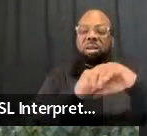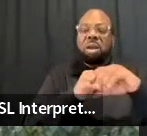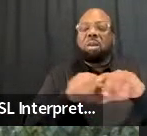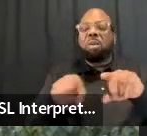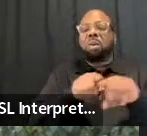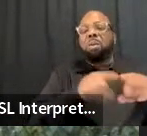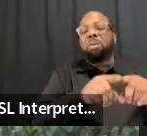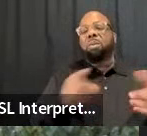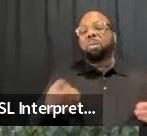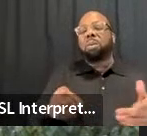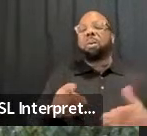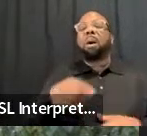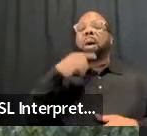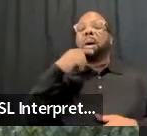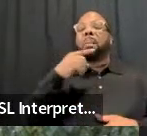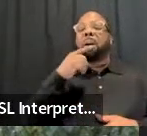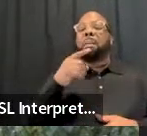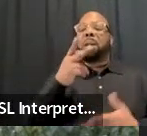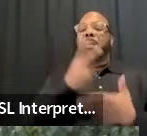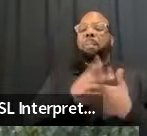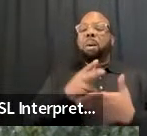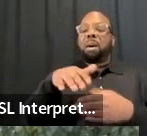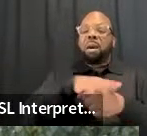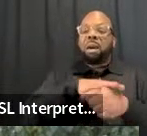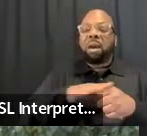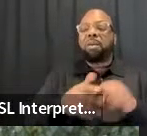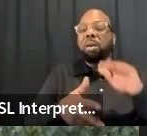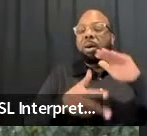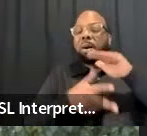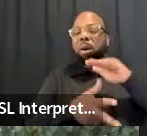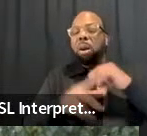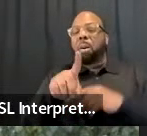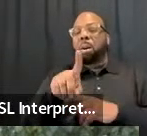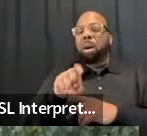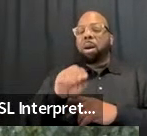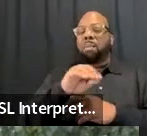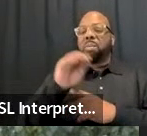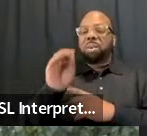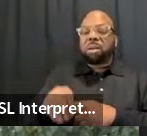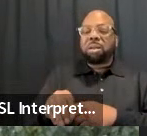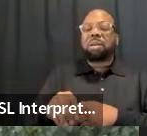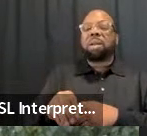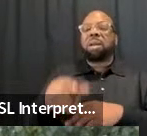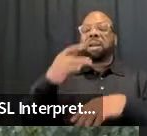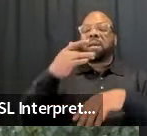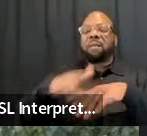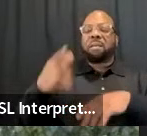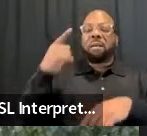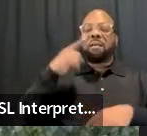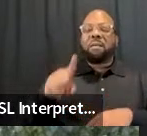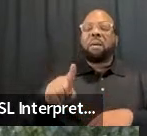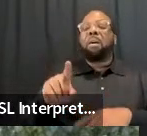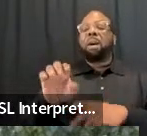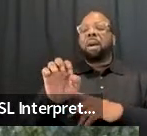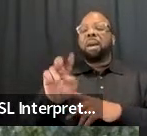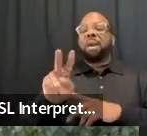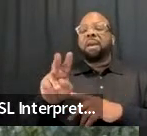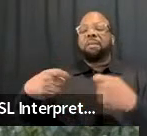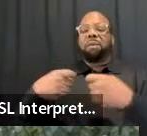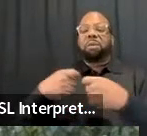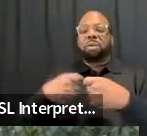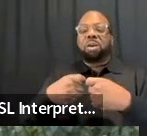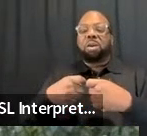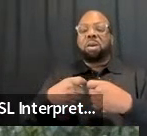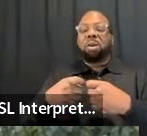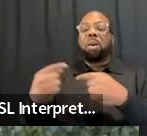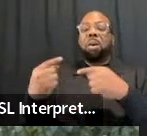In public parking lots and garages, of course, again, 100% of spaces would be available for EV charging, while